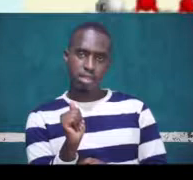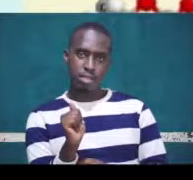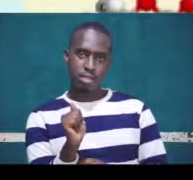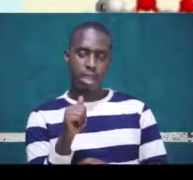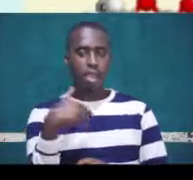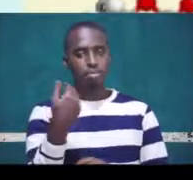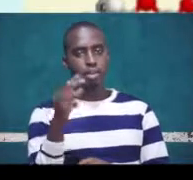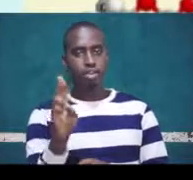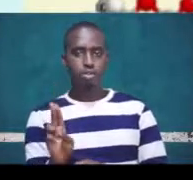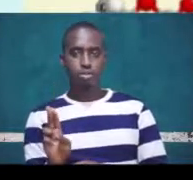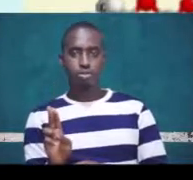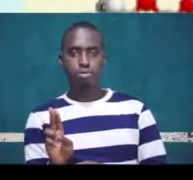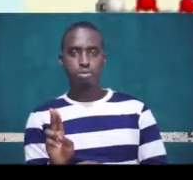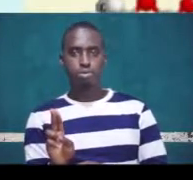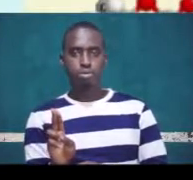then U.